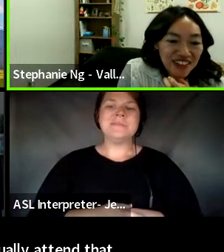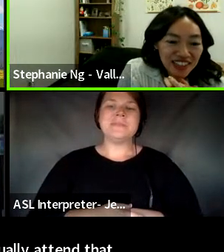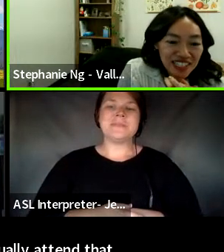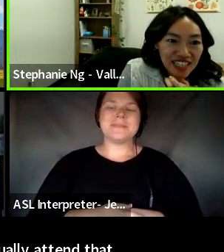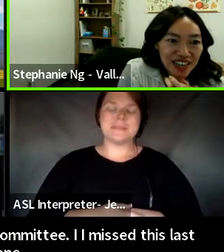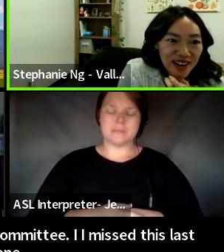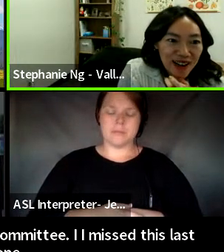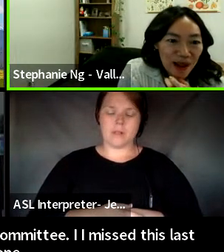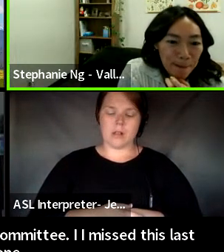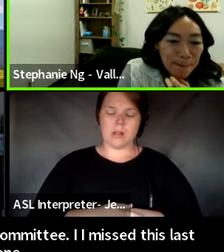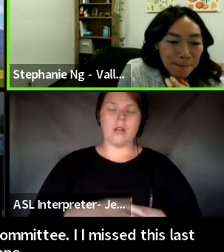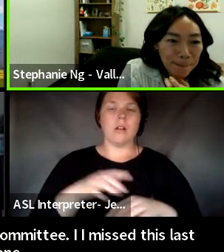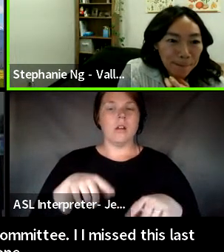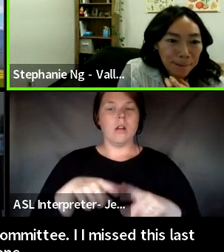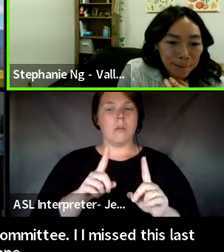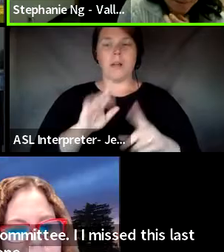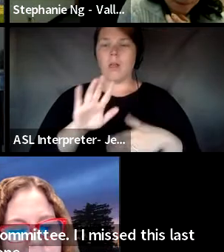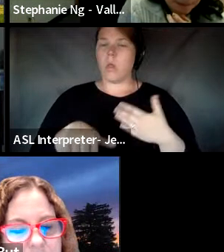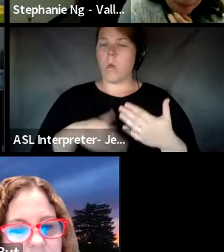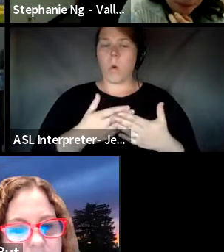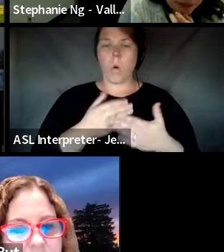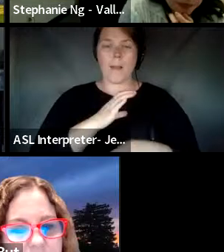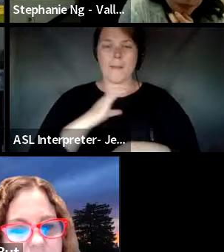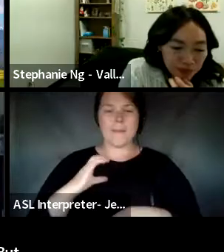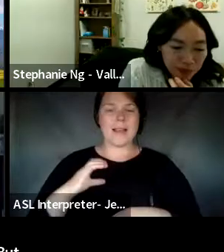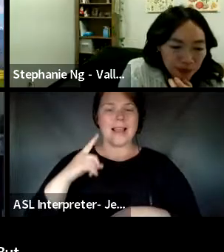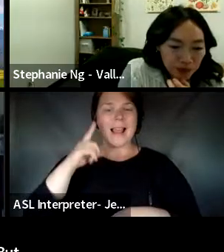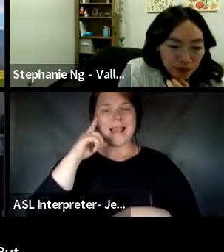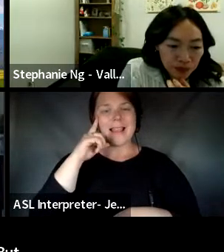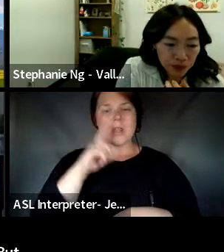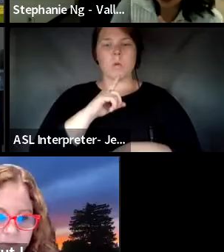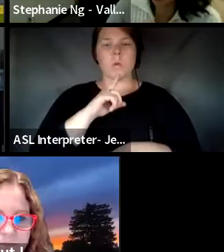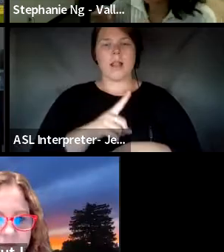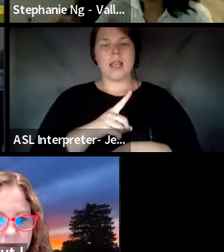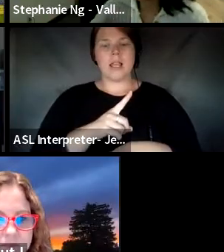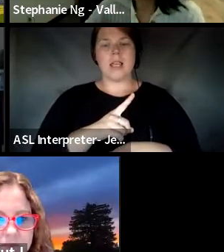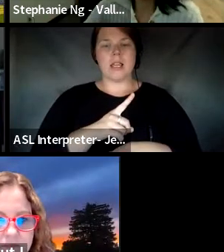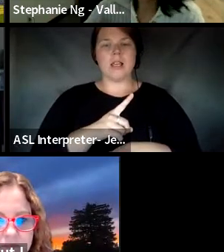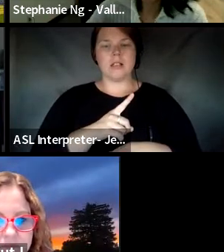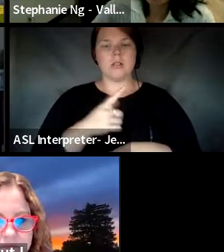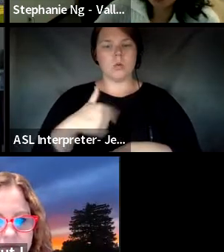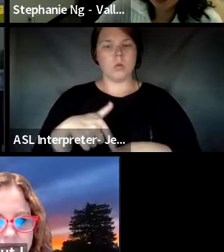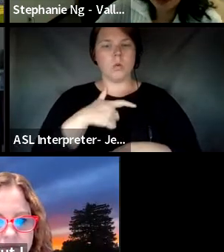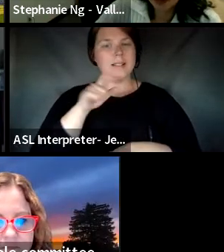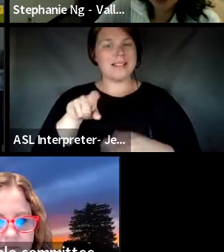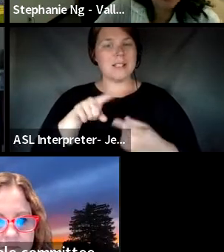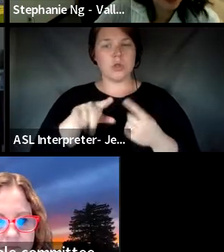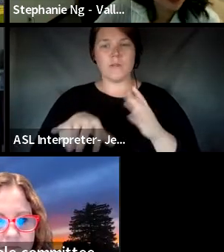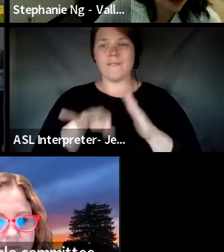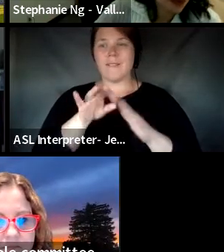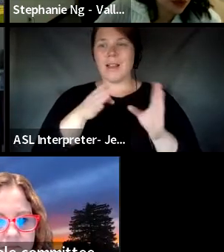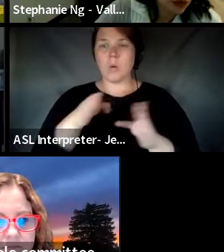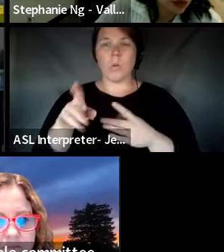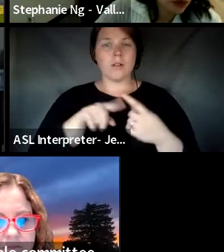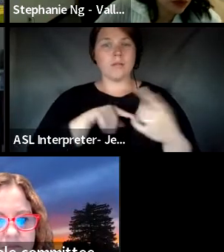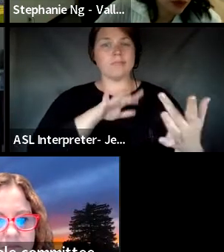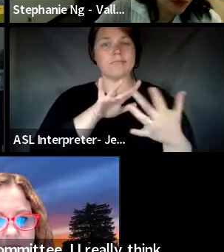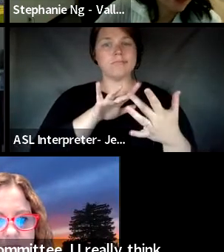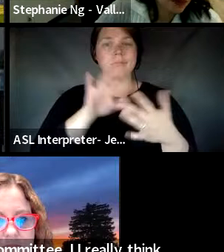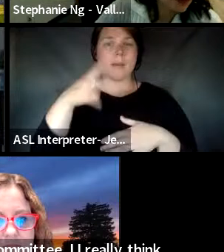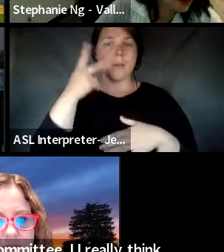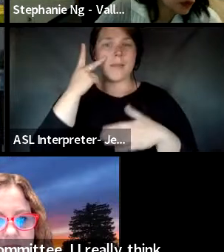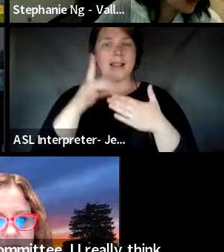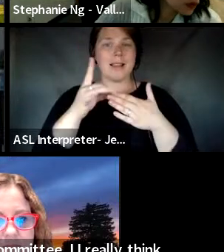But it's this whole committee. I really think we have to find a way to reach out to our political